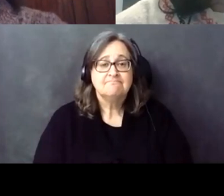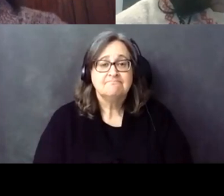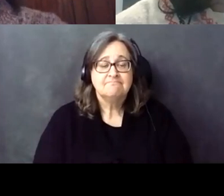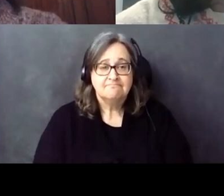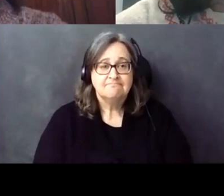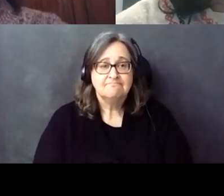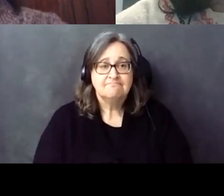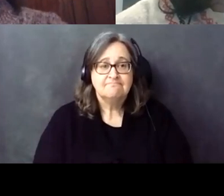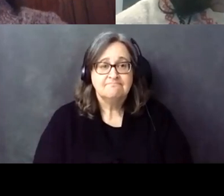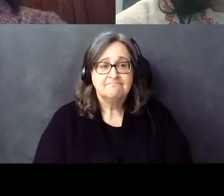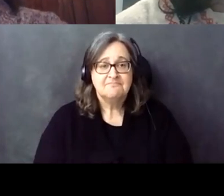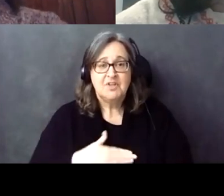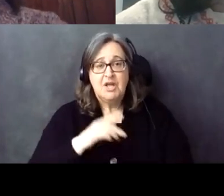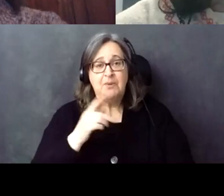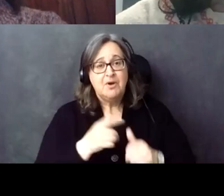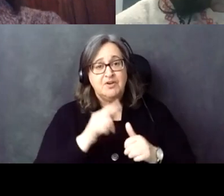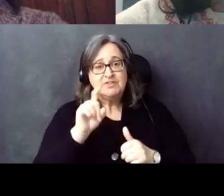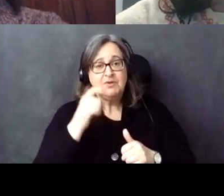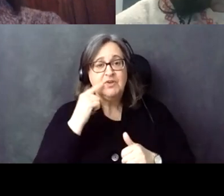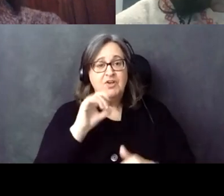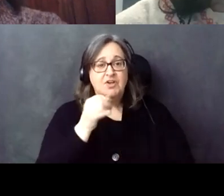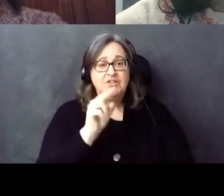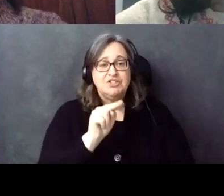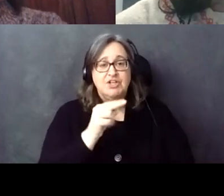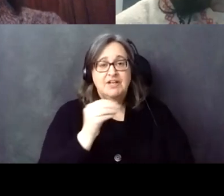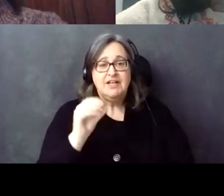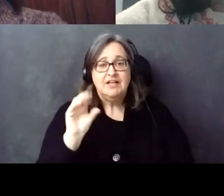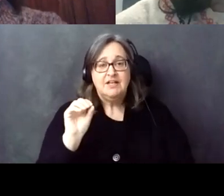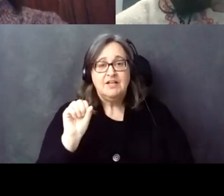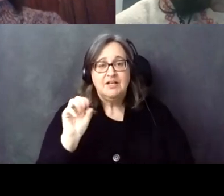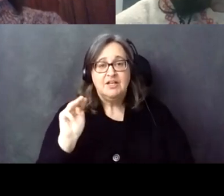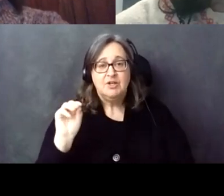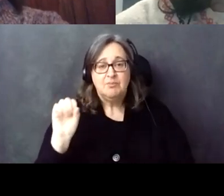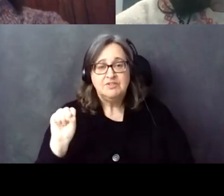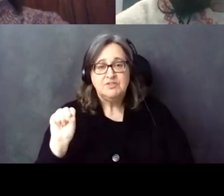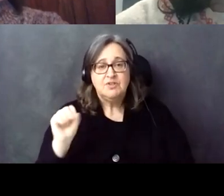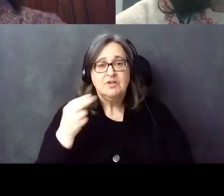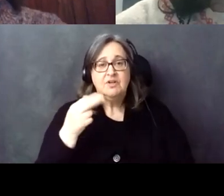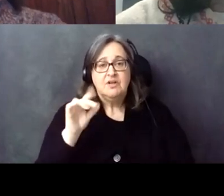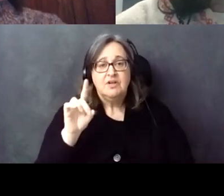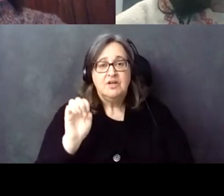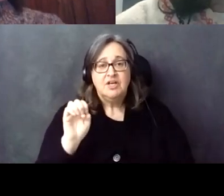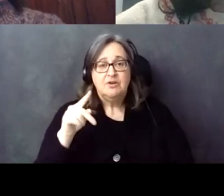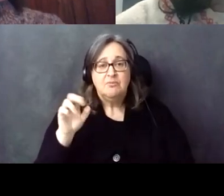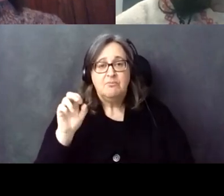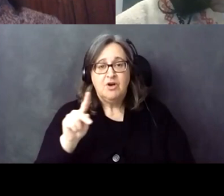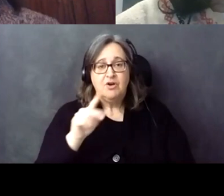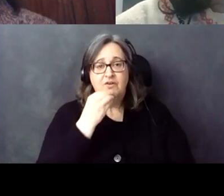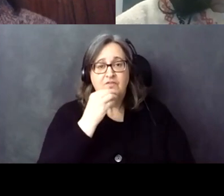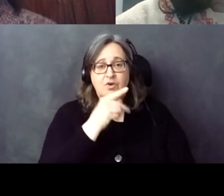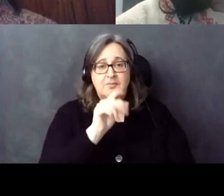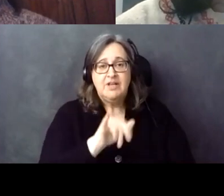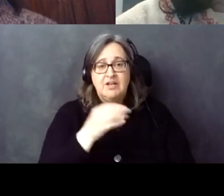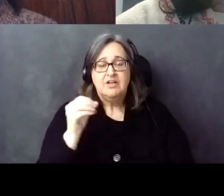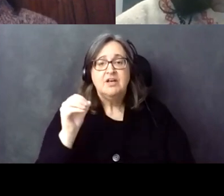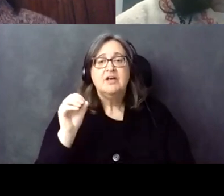Okay, well, I guess my first question is for Jan and Cosmos. As the Hyde Park Kenwood Food Pantry and the Bronzeville Kenwood Mutual Aid serve